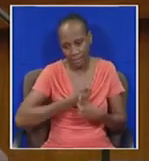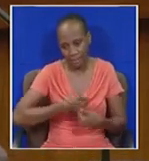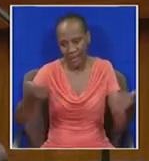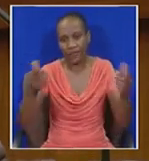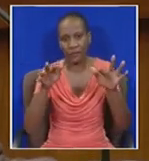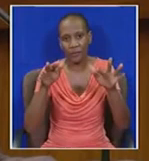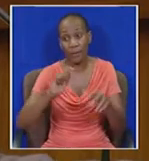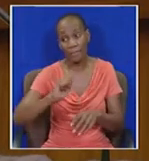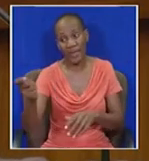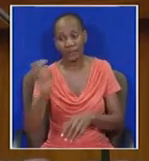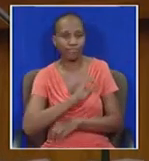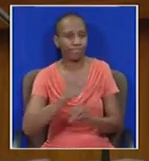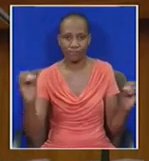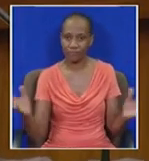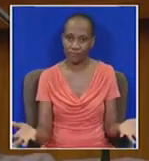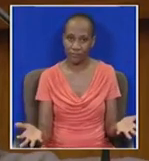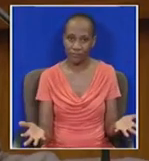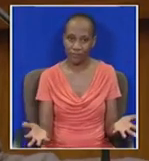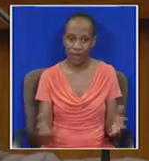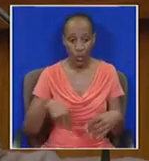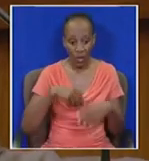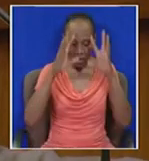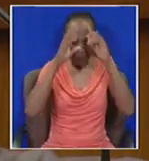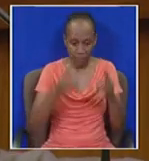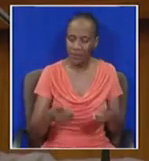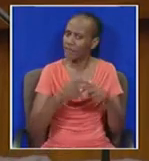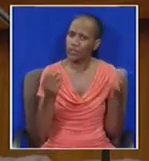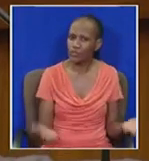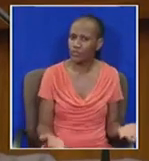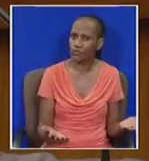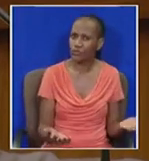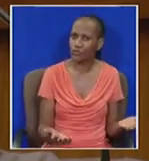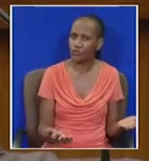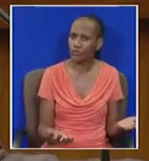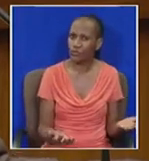compensation. This is a decision we have taken, and